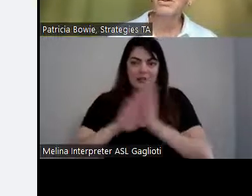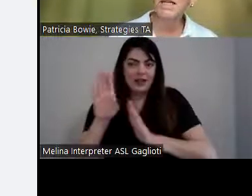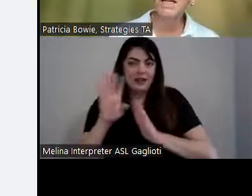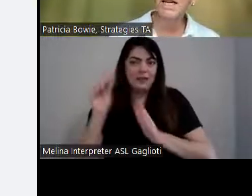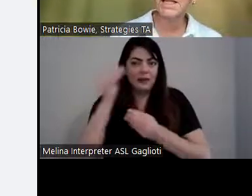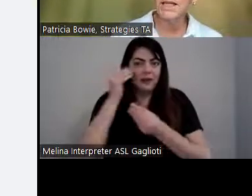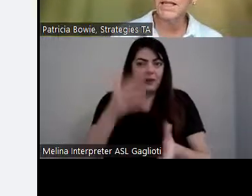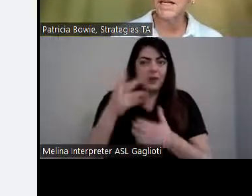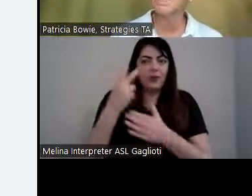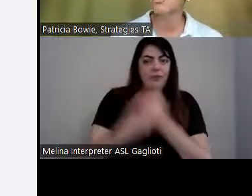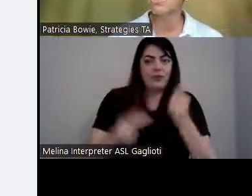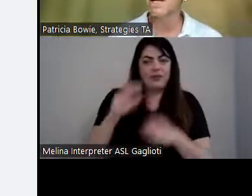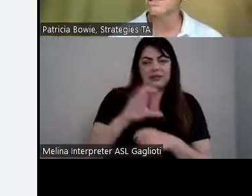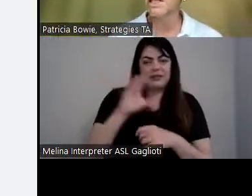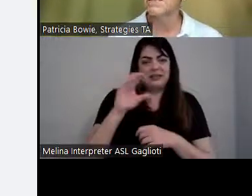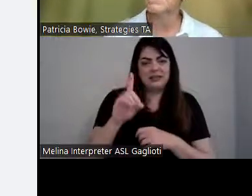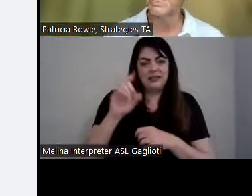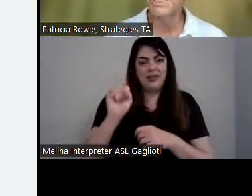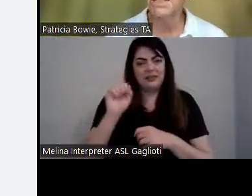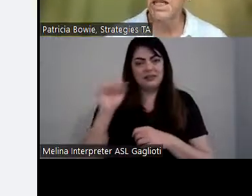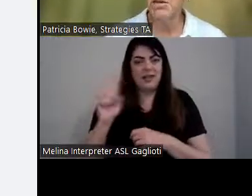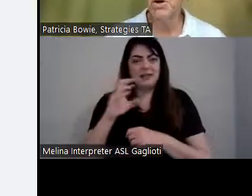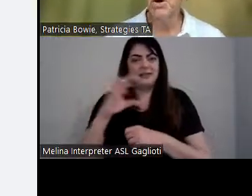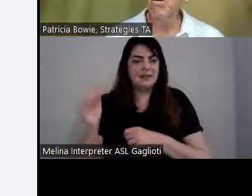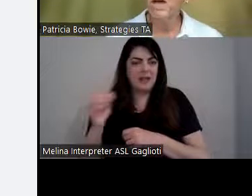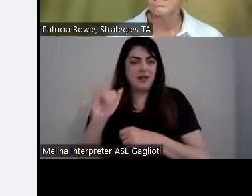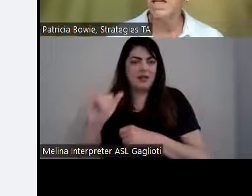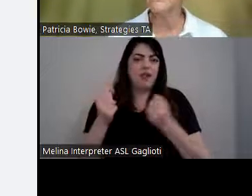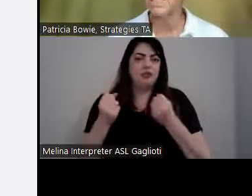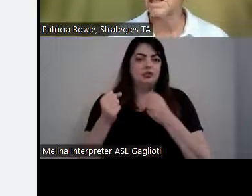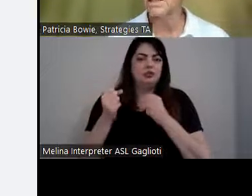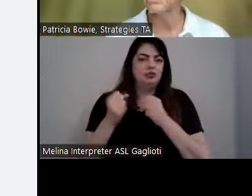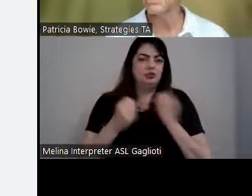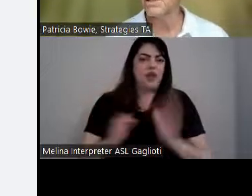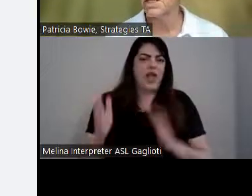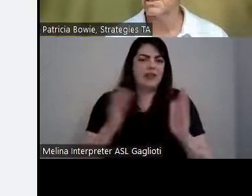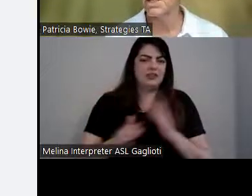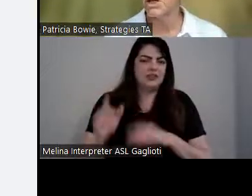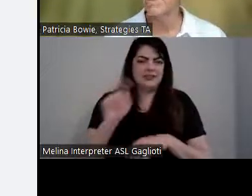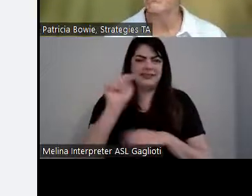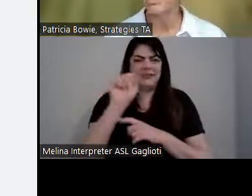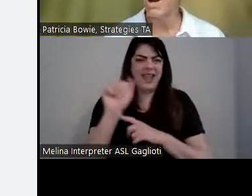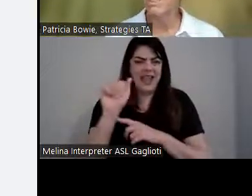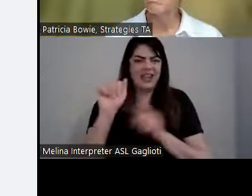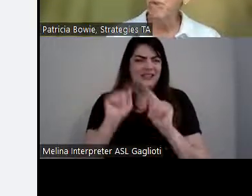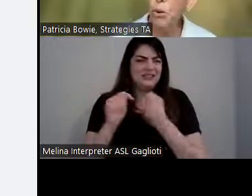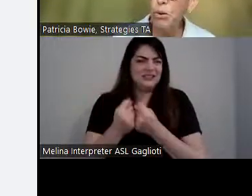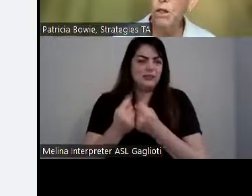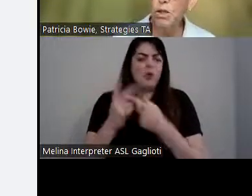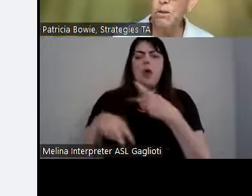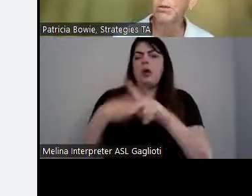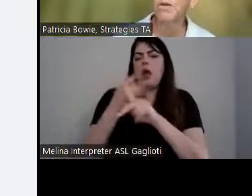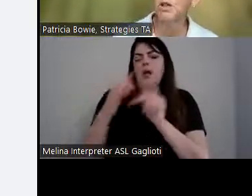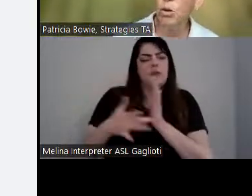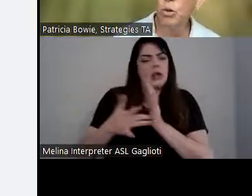both CDSS and the strategies TA team what kind of technical assistance you might require, both